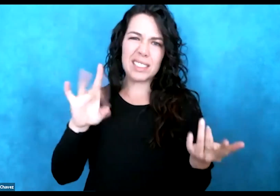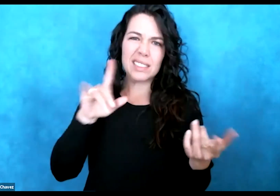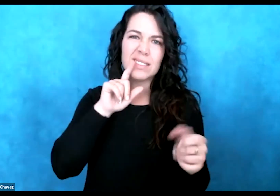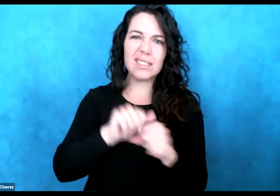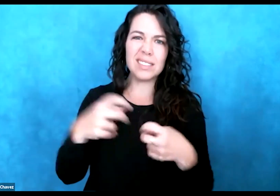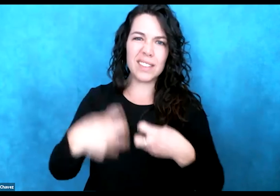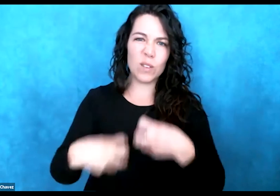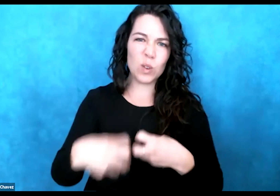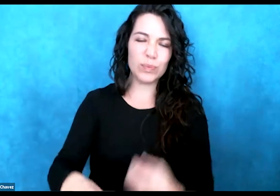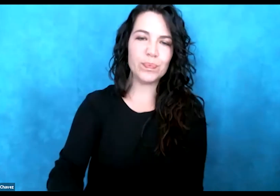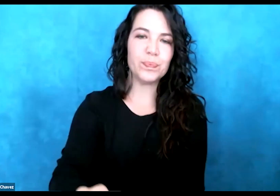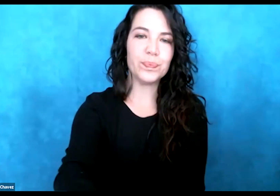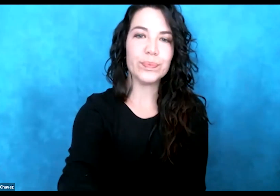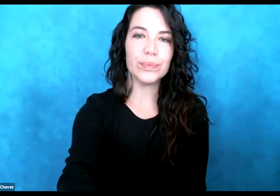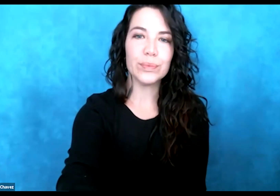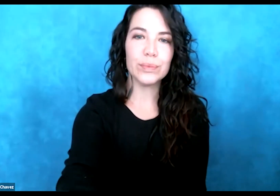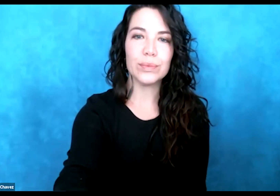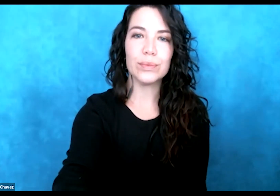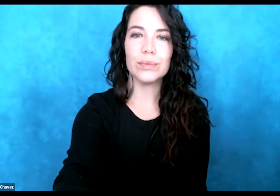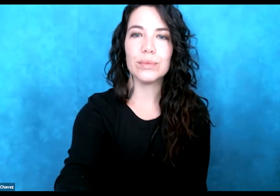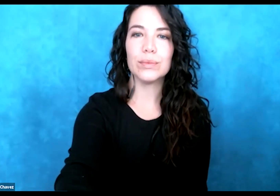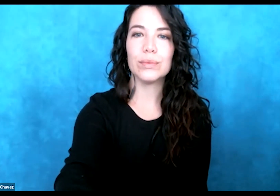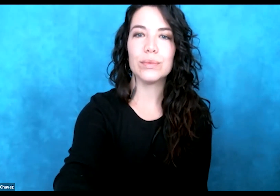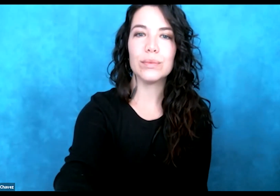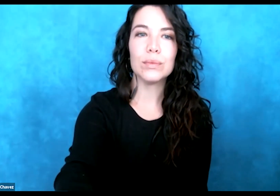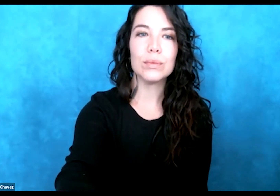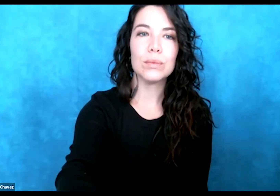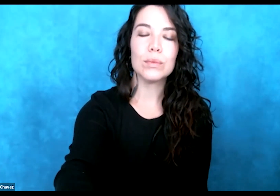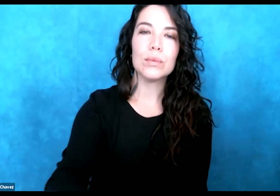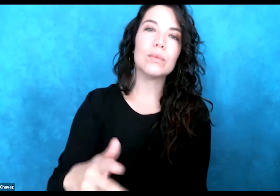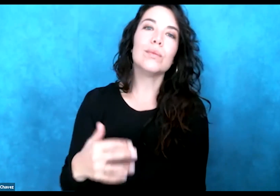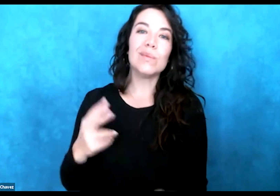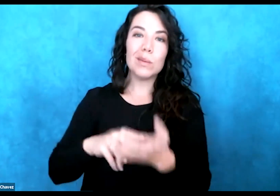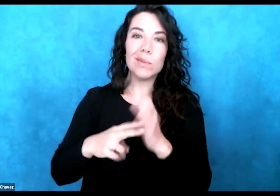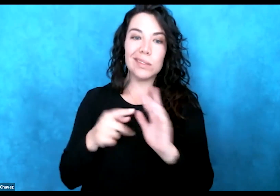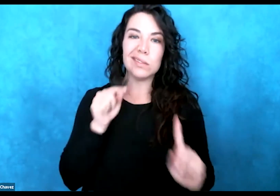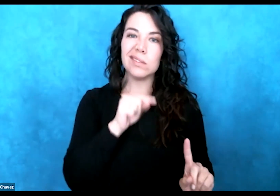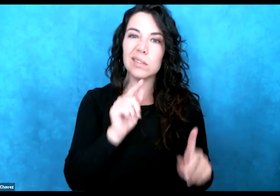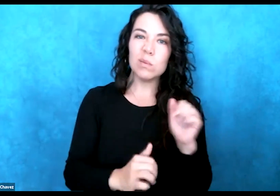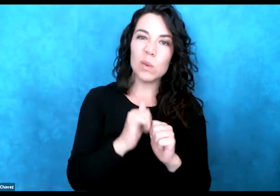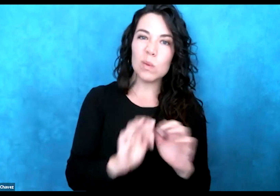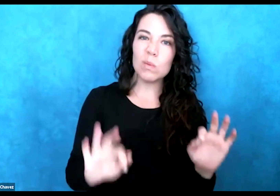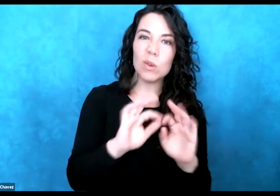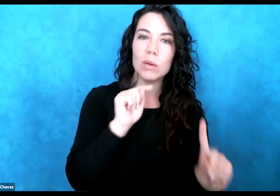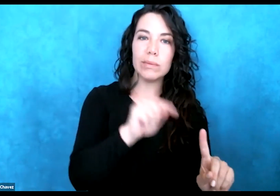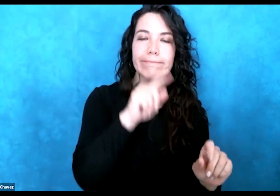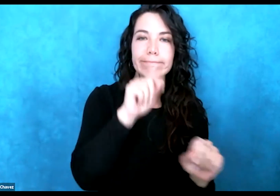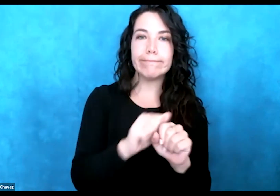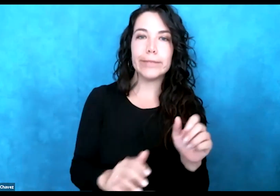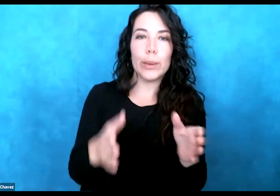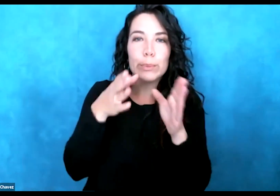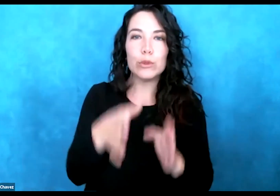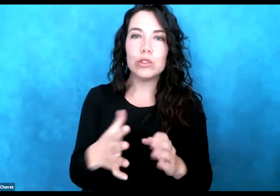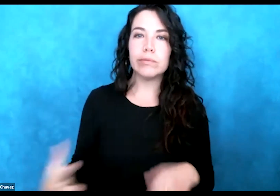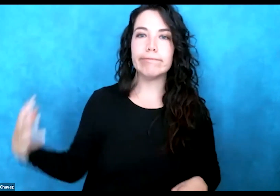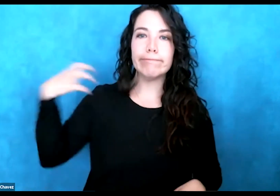Lots of competing inputs, quite complex. And we realized that the most important component of all of this work was the coach, was the person that was delivering